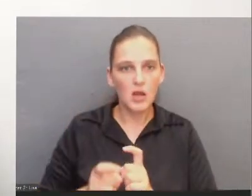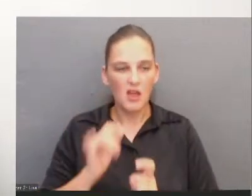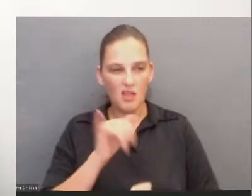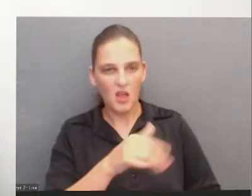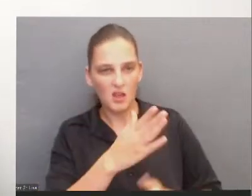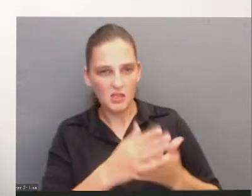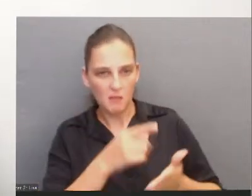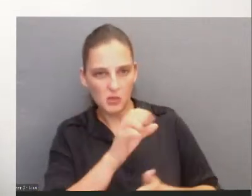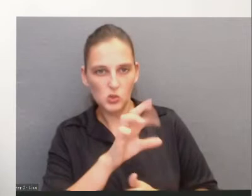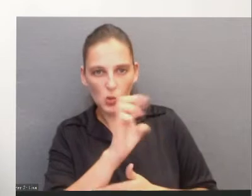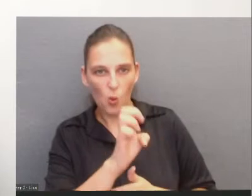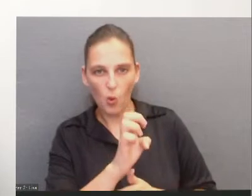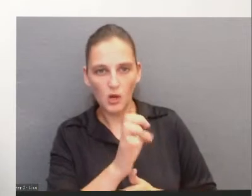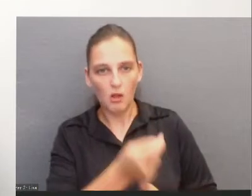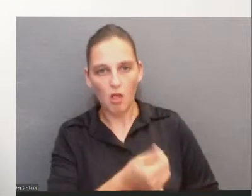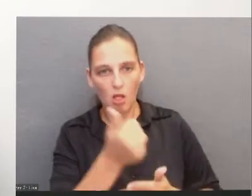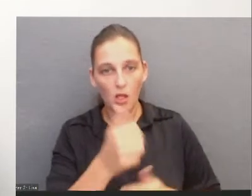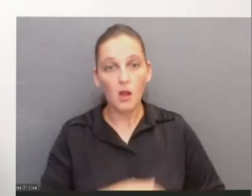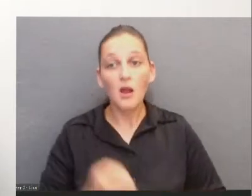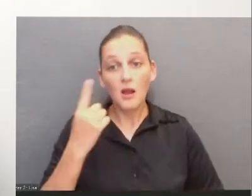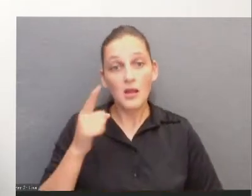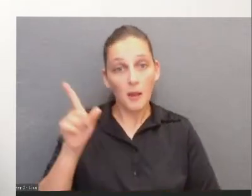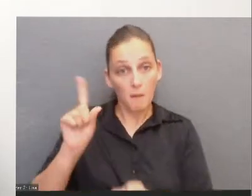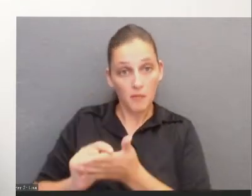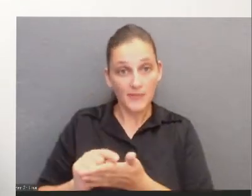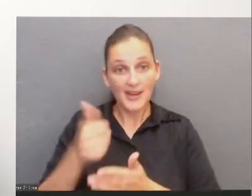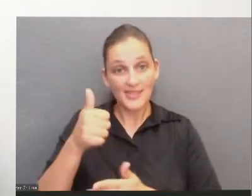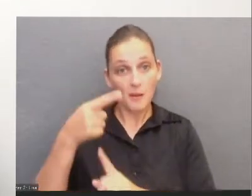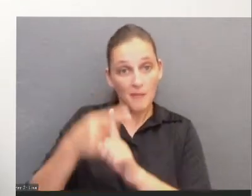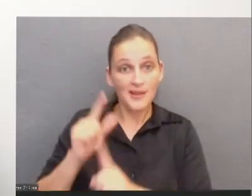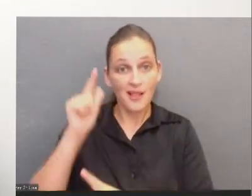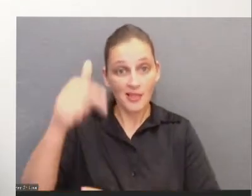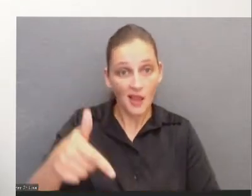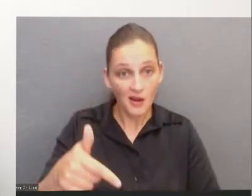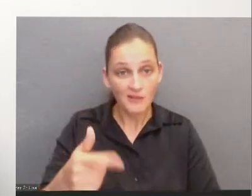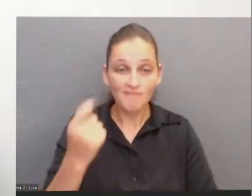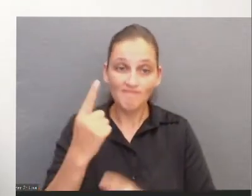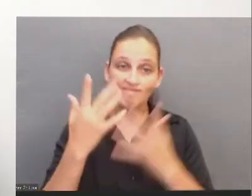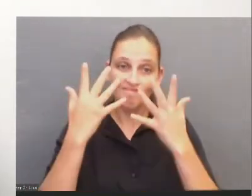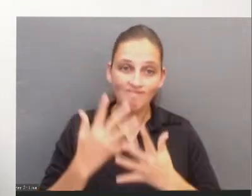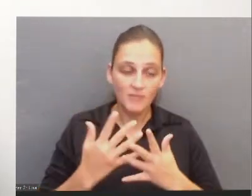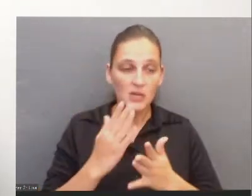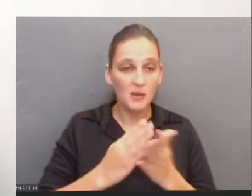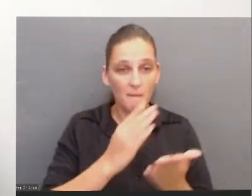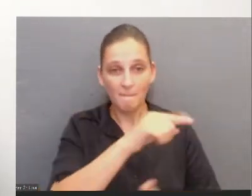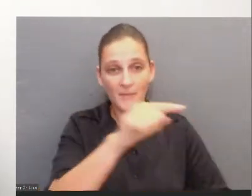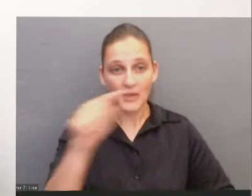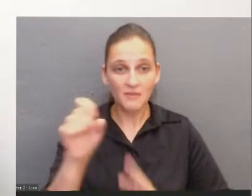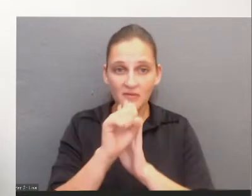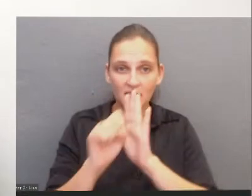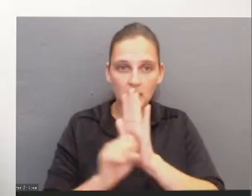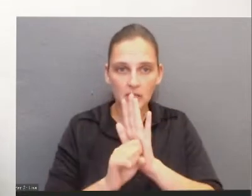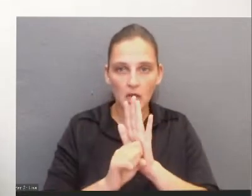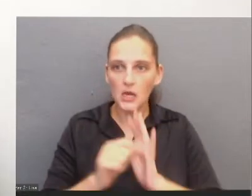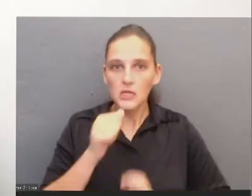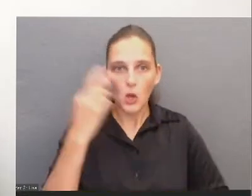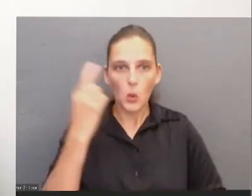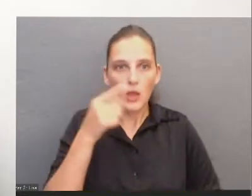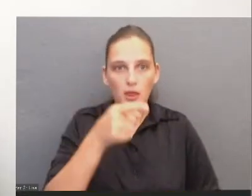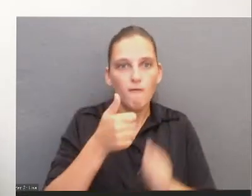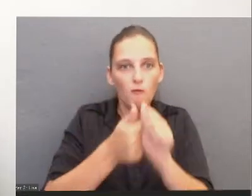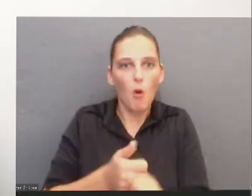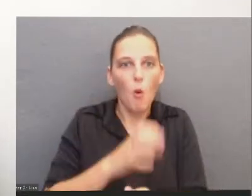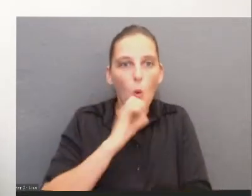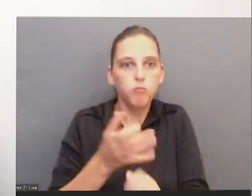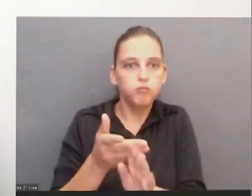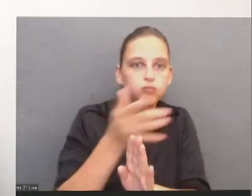policymakers in Idaho and Montana seem unaware that both states incorporate an earlier and more inequitable version of the model guidance. None of the 3 mentioned